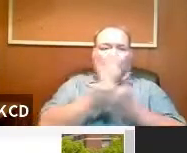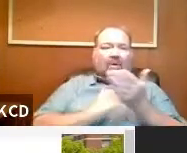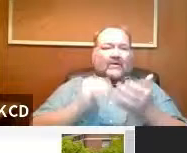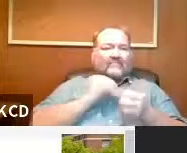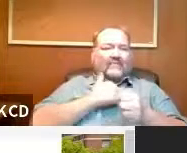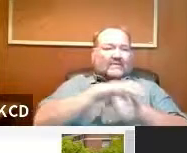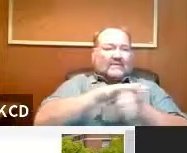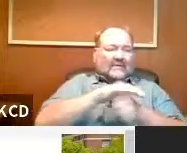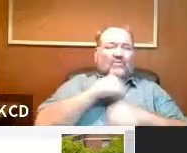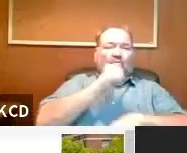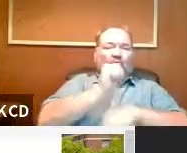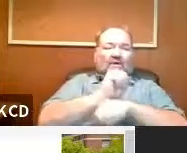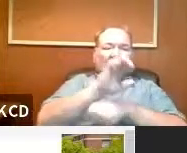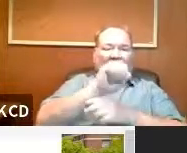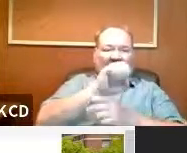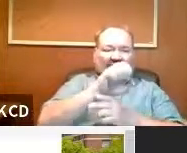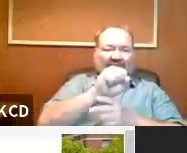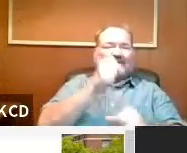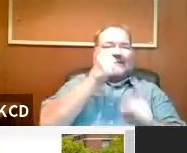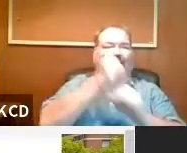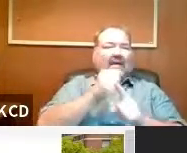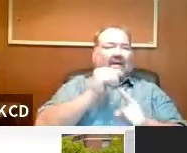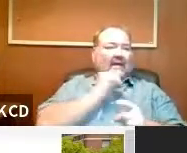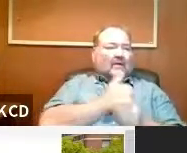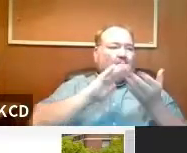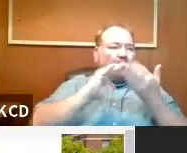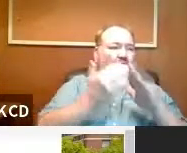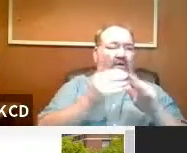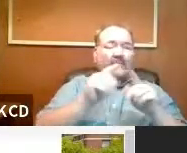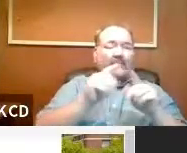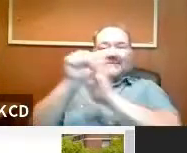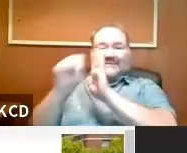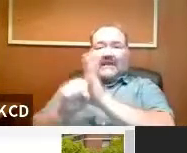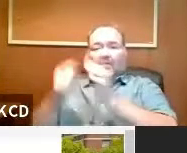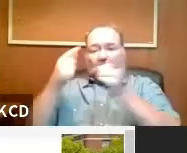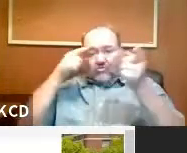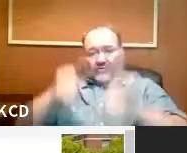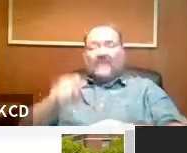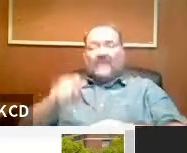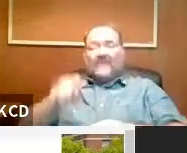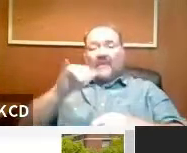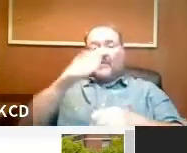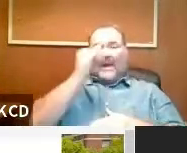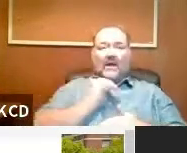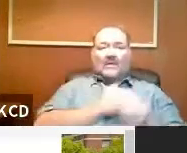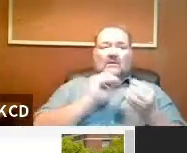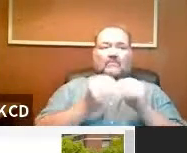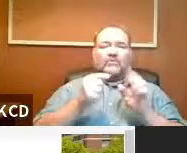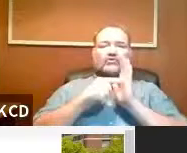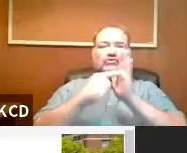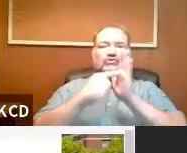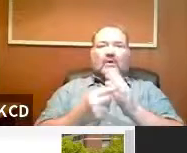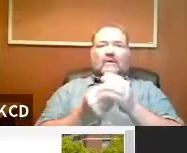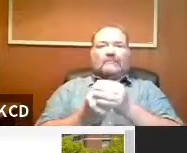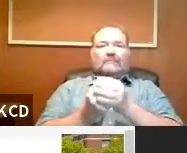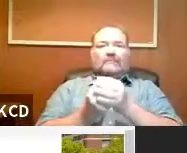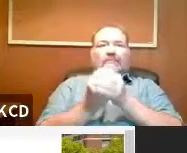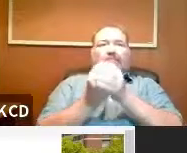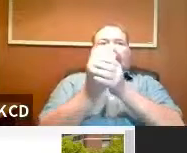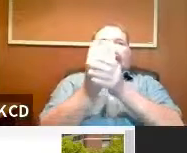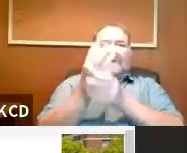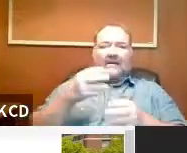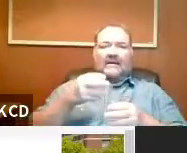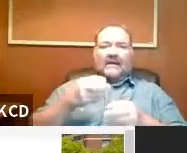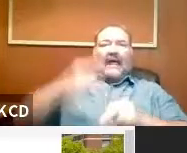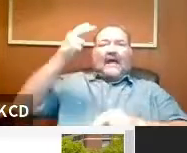we're working the cases, they're impacting our community. The state agrees with that, and that's why our numbers are showing, are growing and showing higher